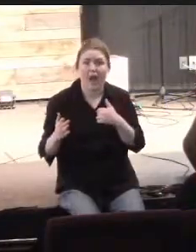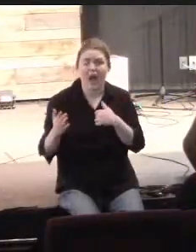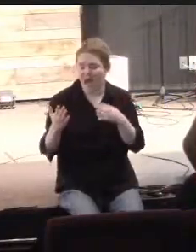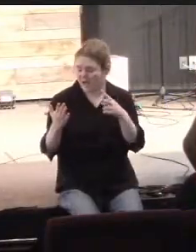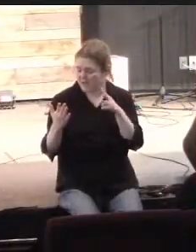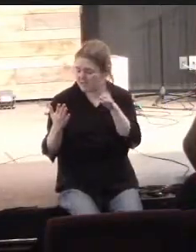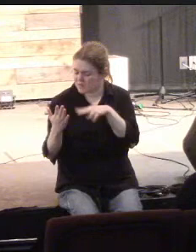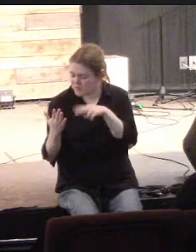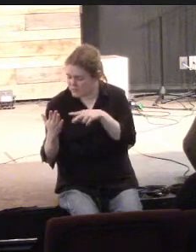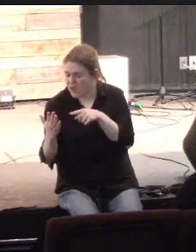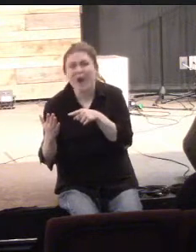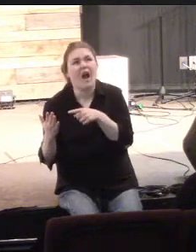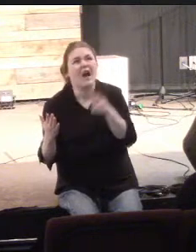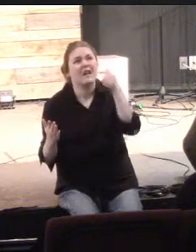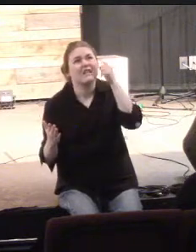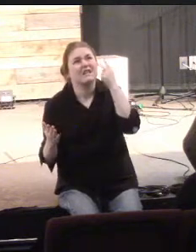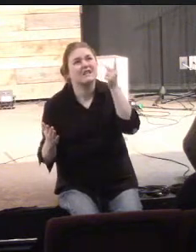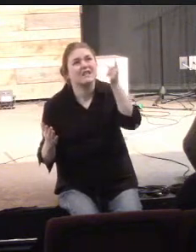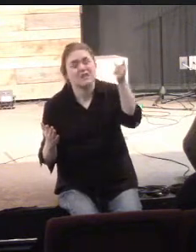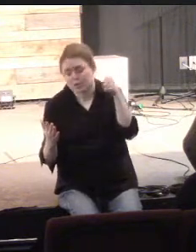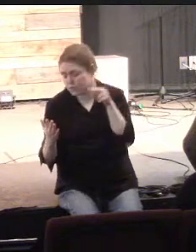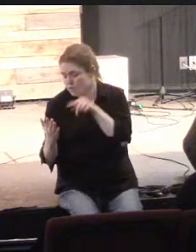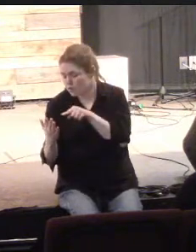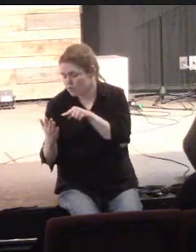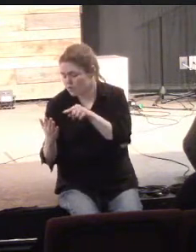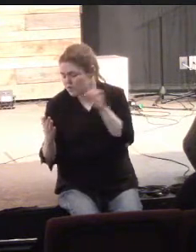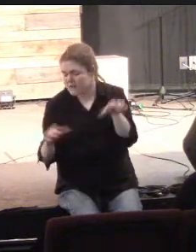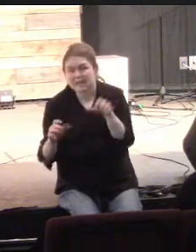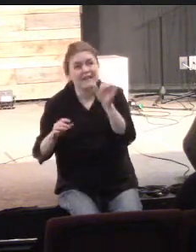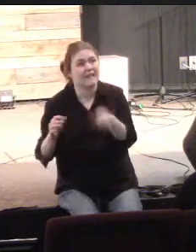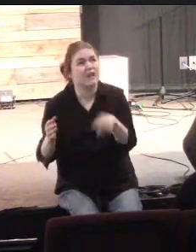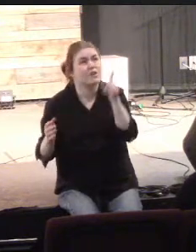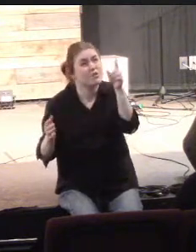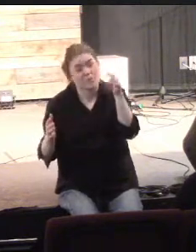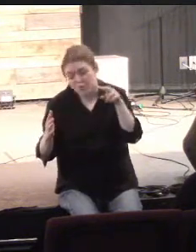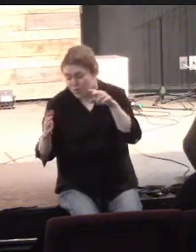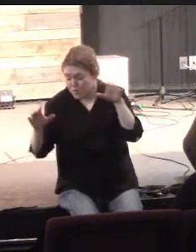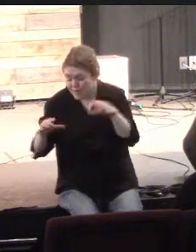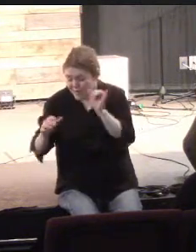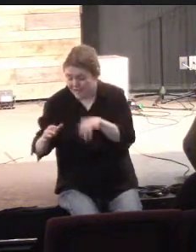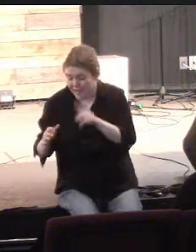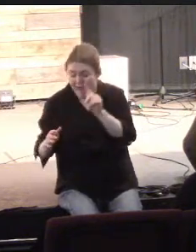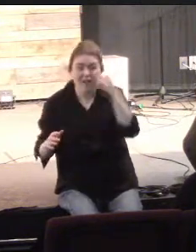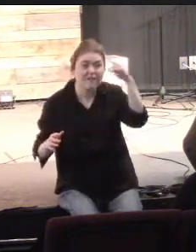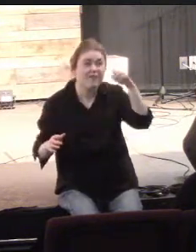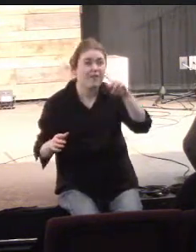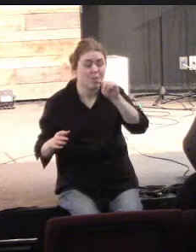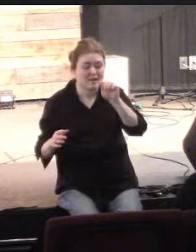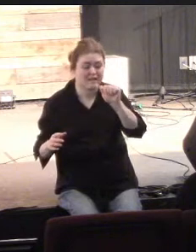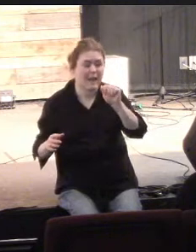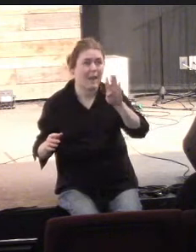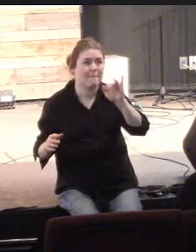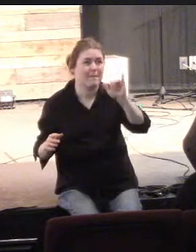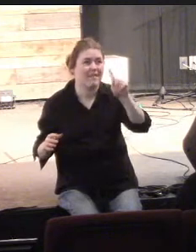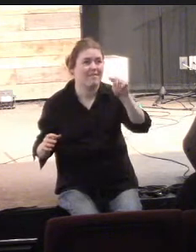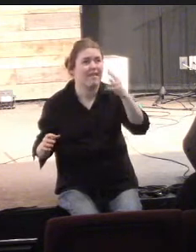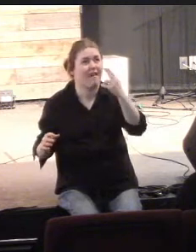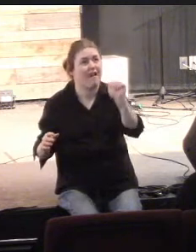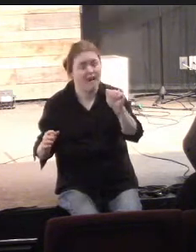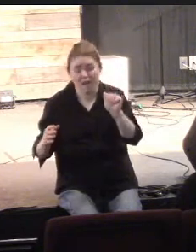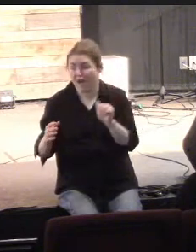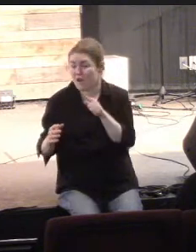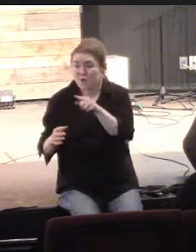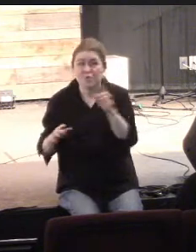this. You did this for Aeneas. You did this for Tabitha. You did this for the people